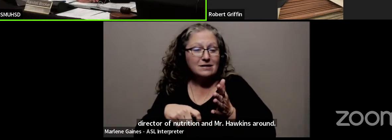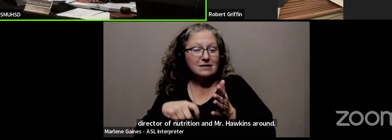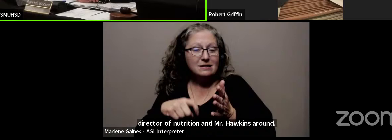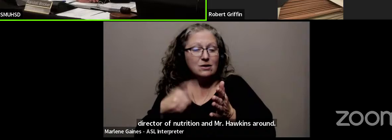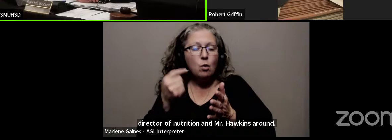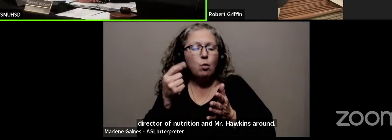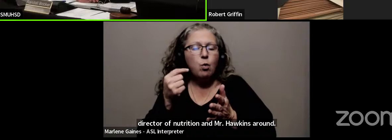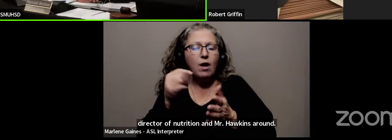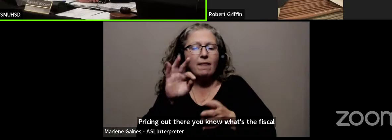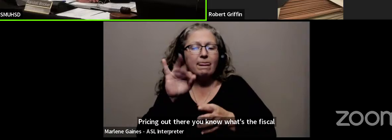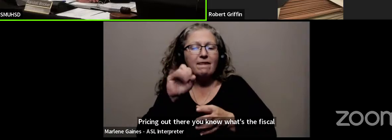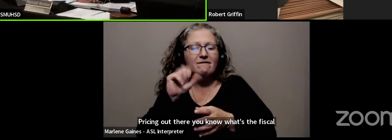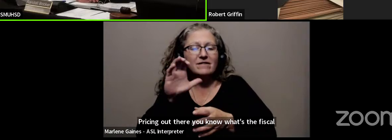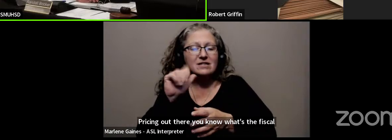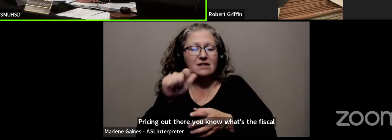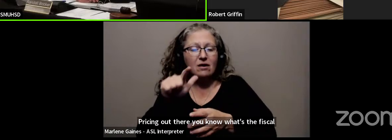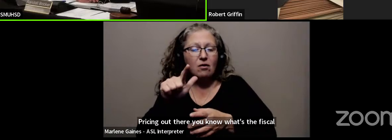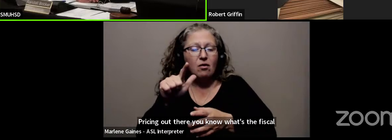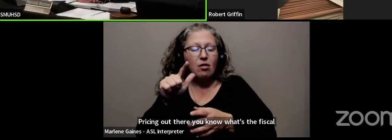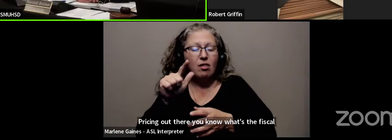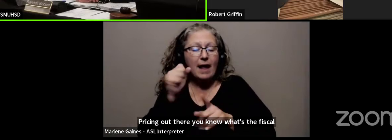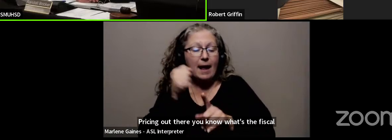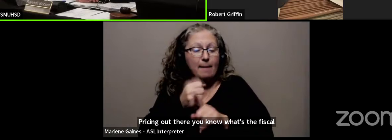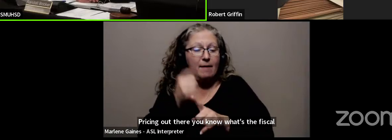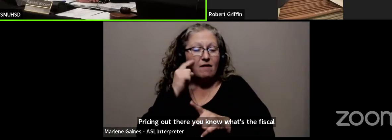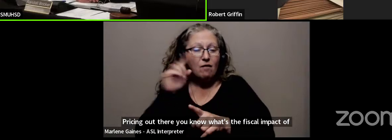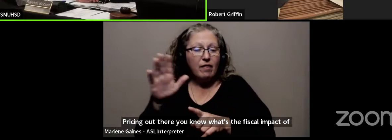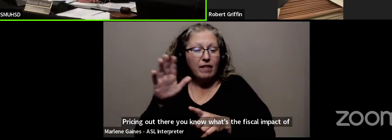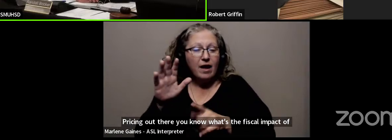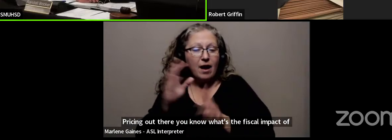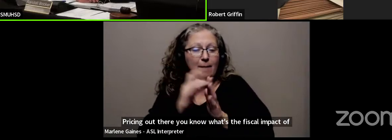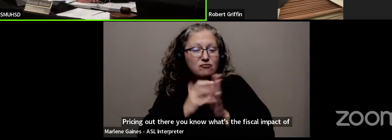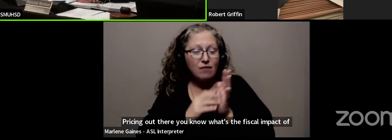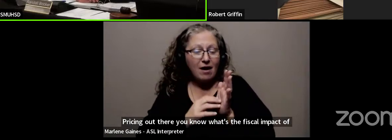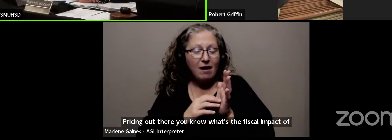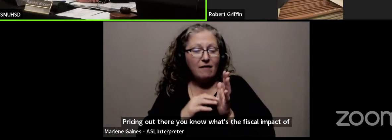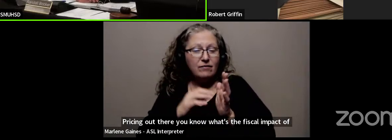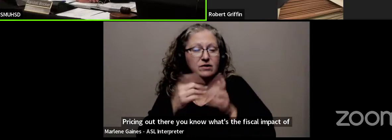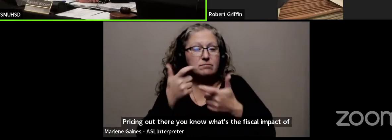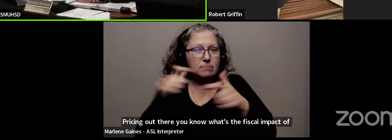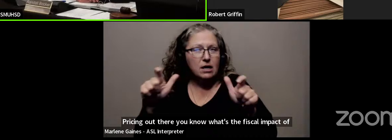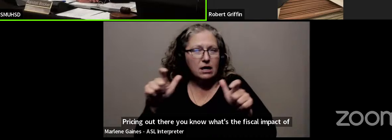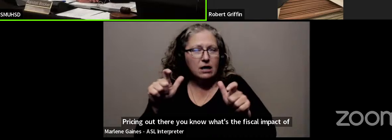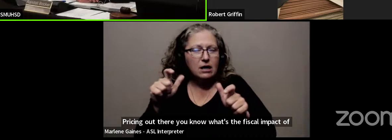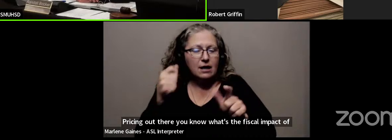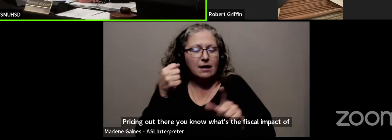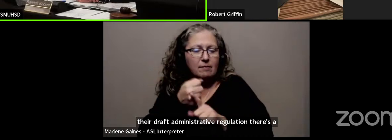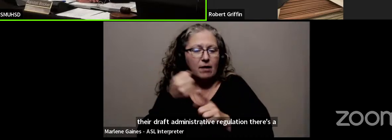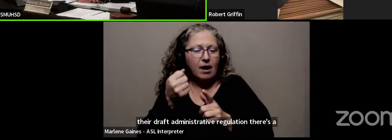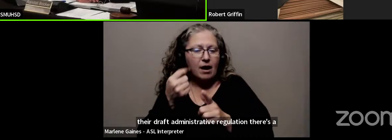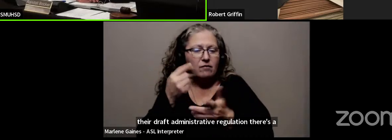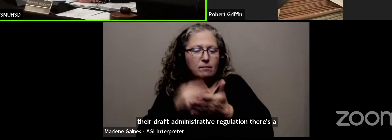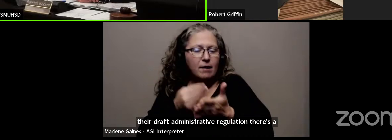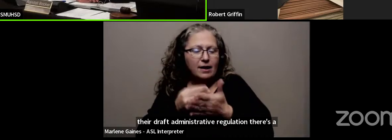the fiscal impact of their draft administrative regulation? There's a significant fiscal impact.